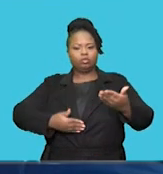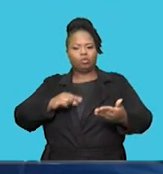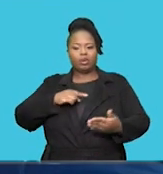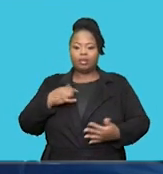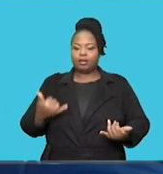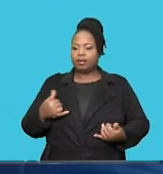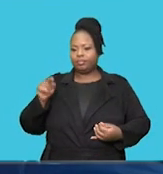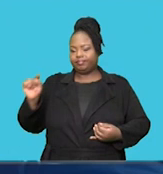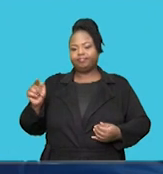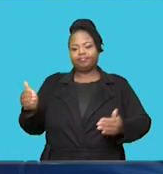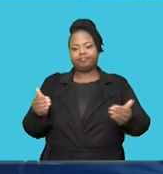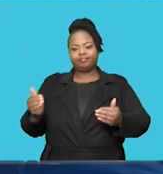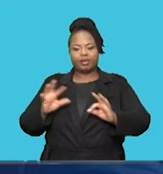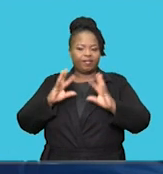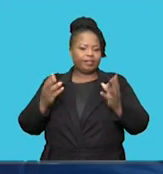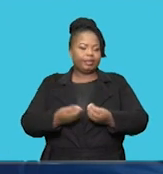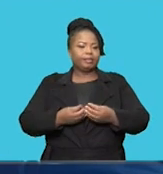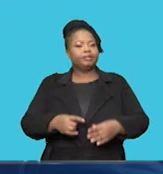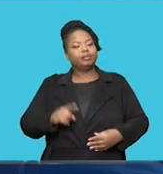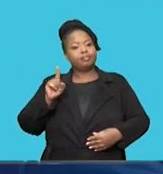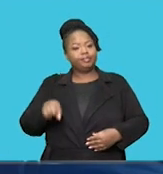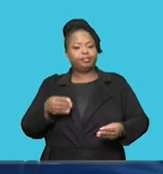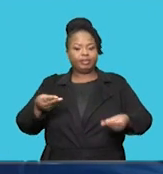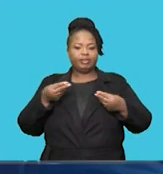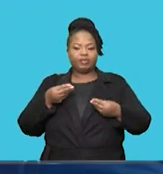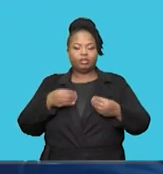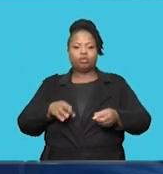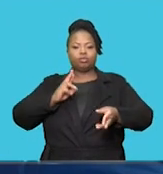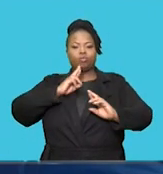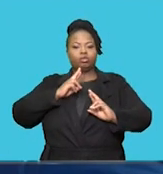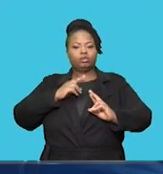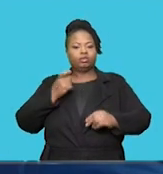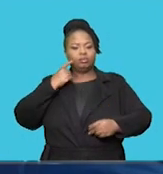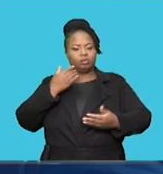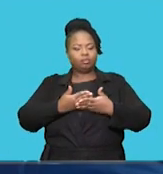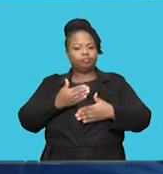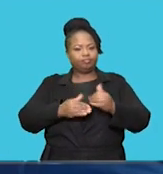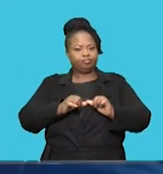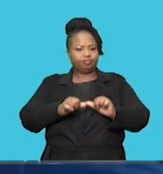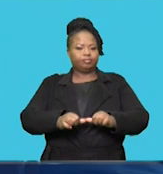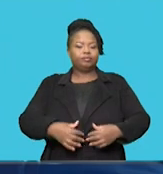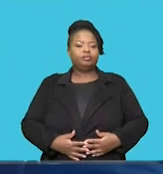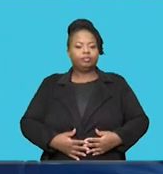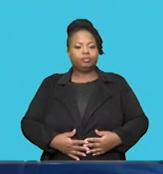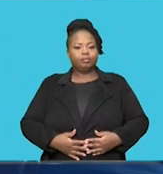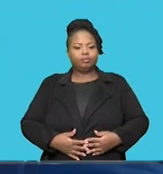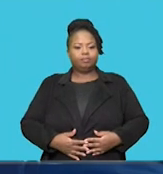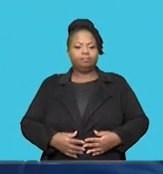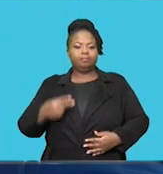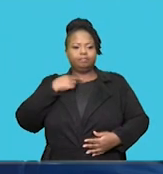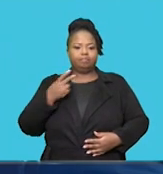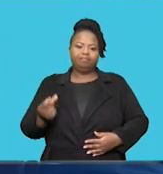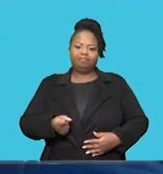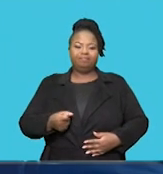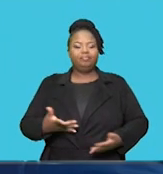police matter to help us put this matter to rest. But it's quite unfortunate that we have